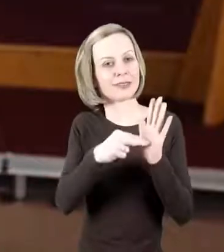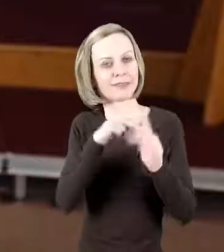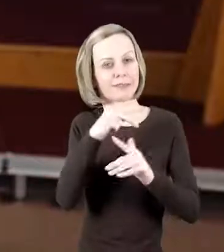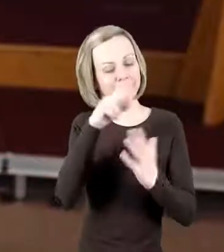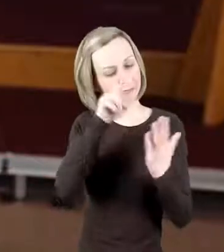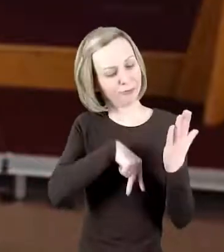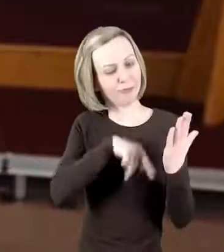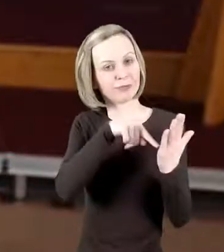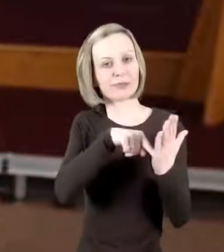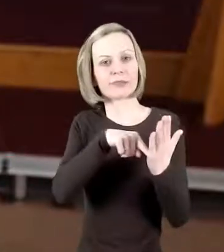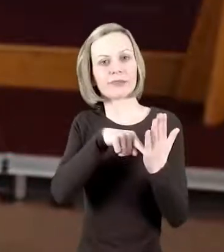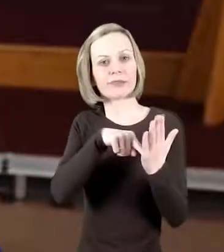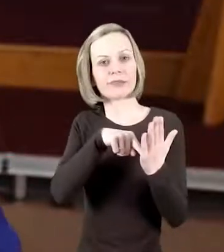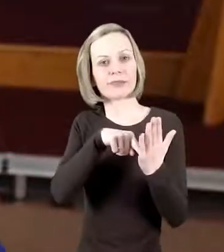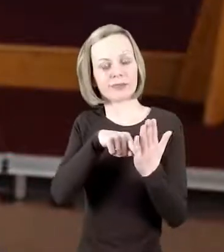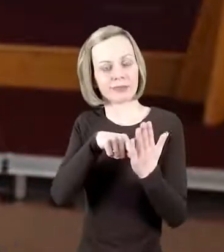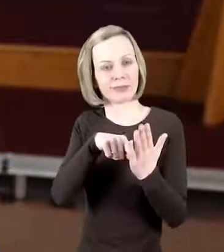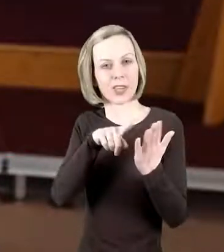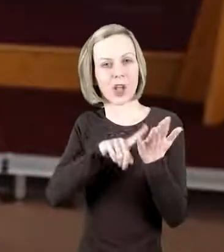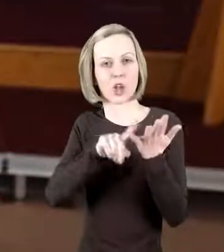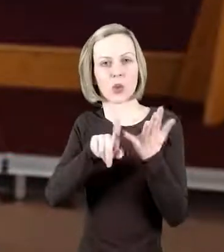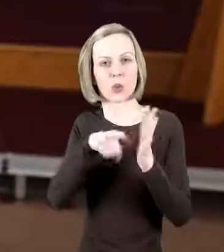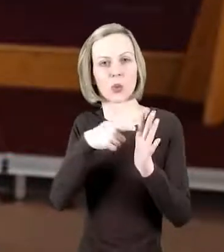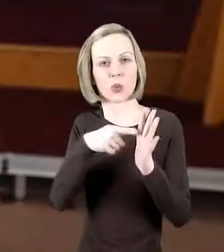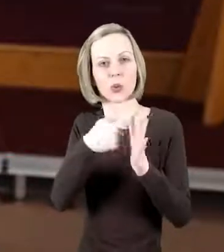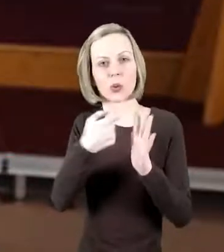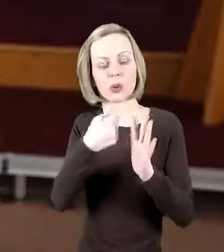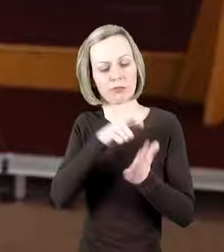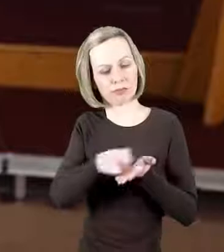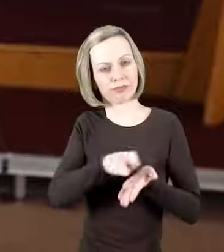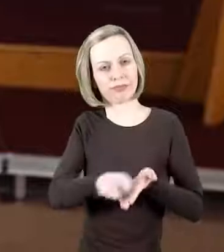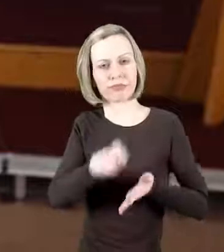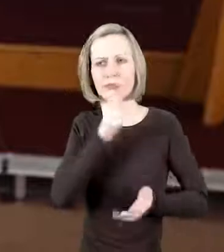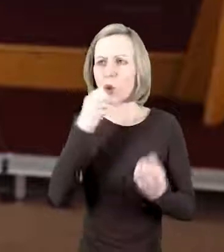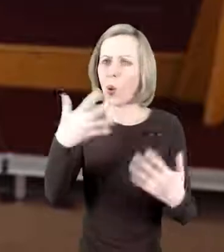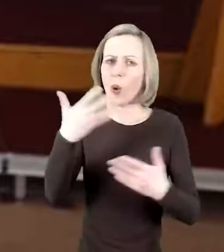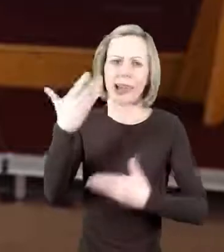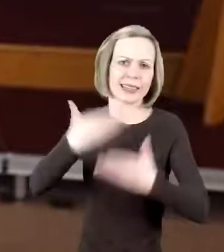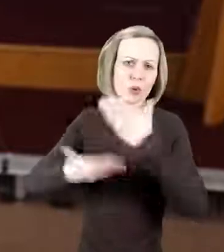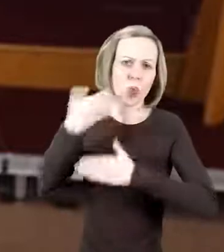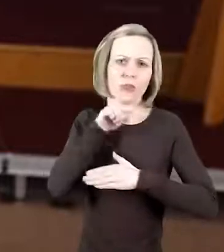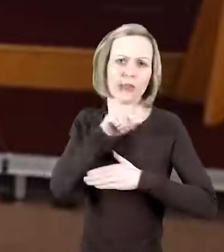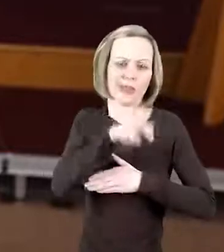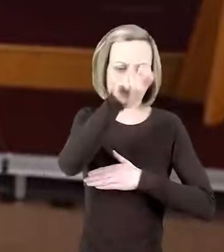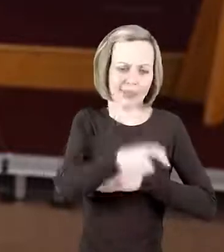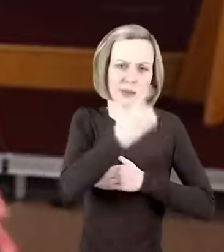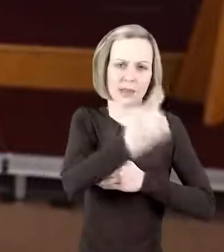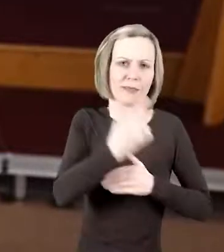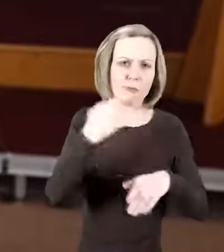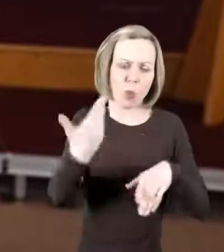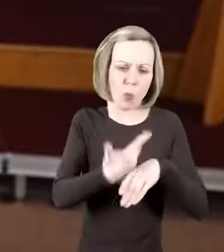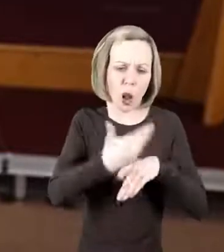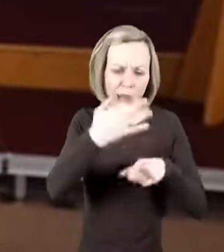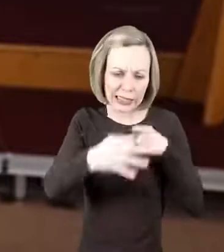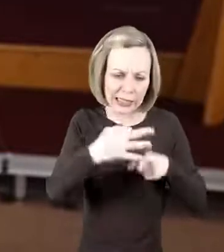from Karen, written by Luke, who was an extraordinary historian, his work, his